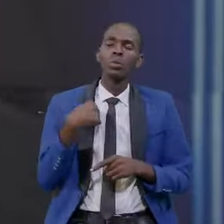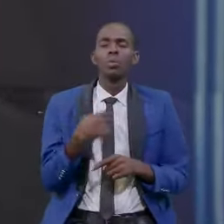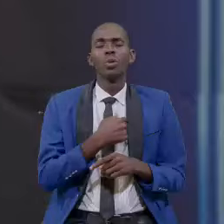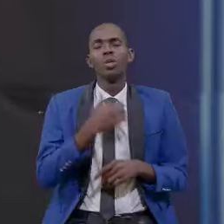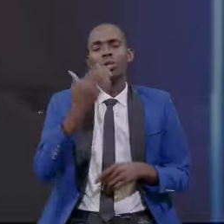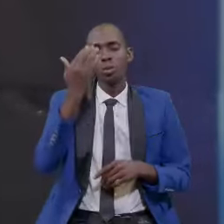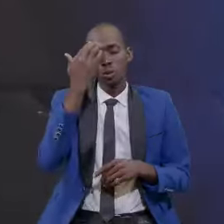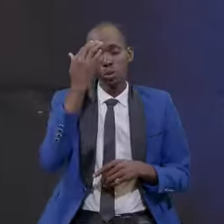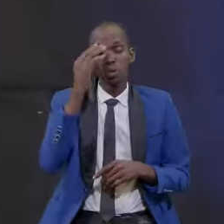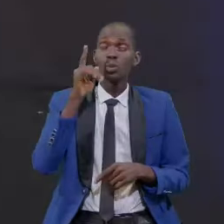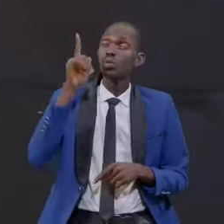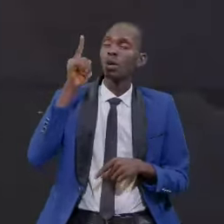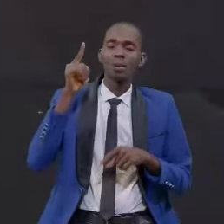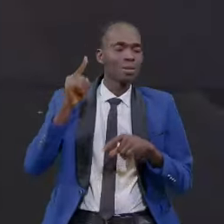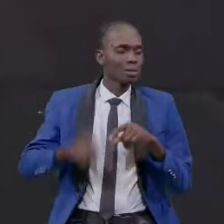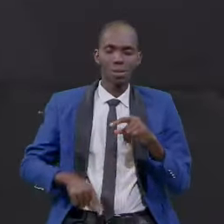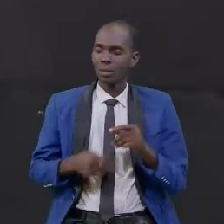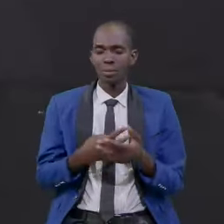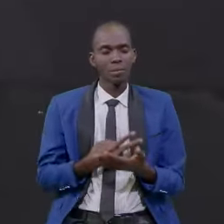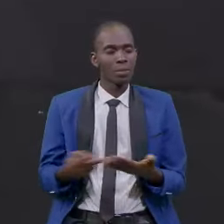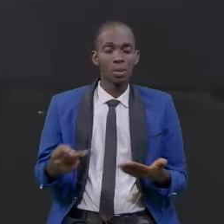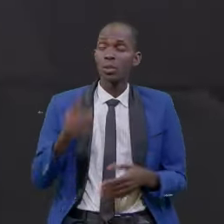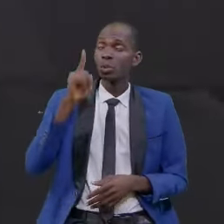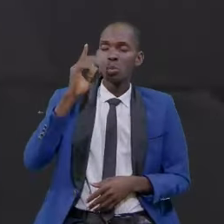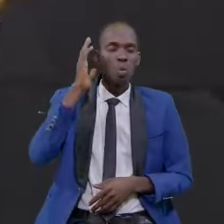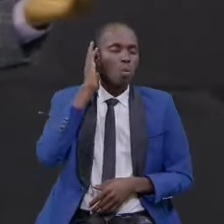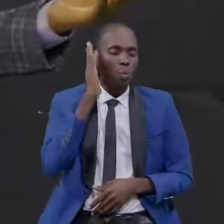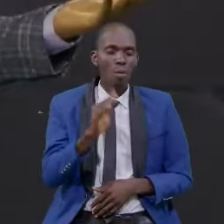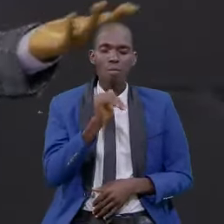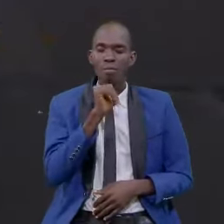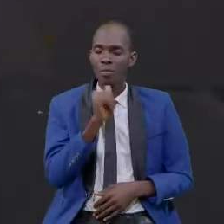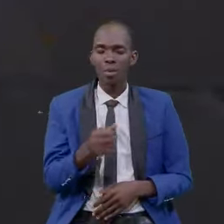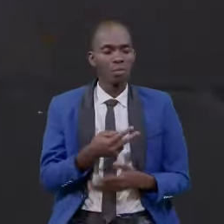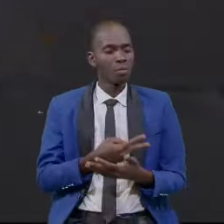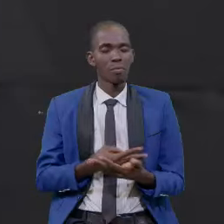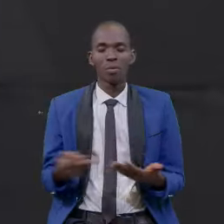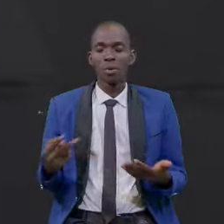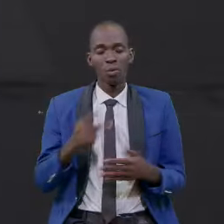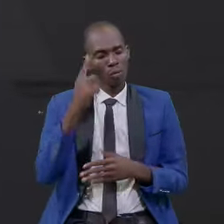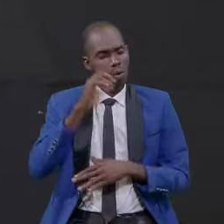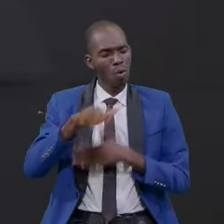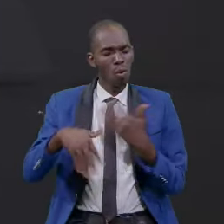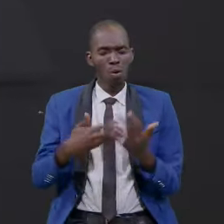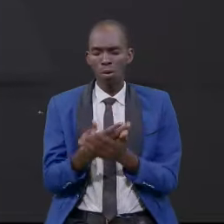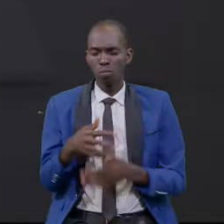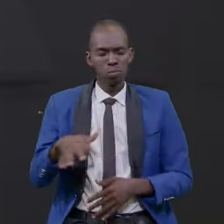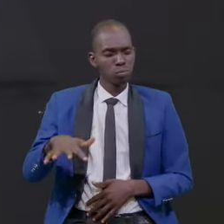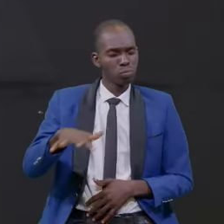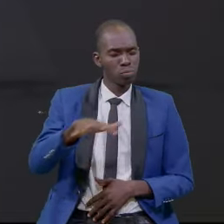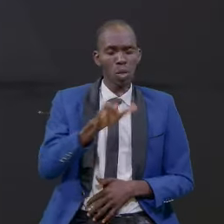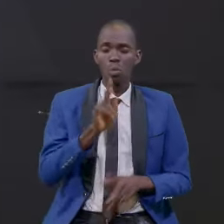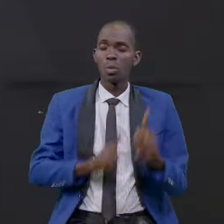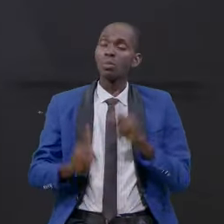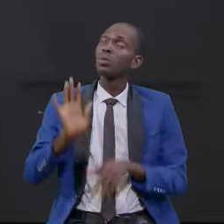you cannot fail. You will not fail. For all these people, your creatures,